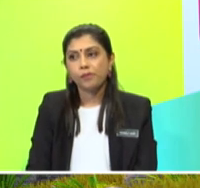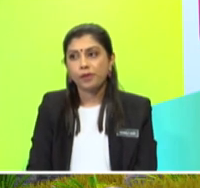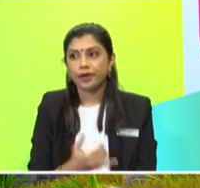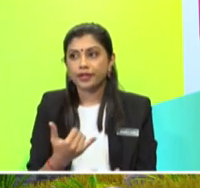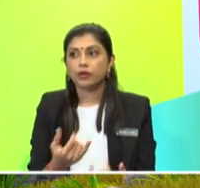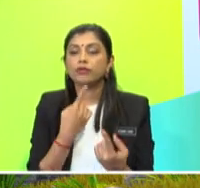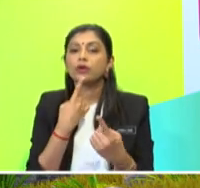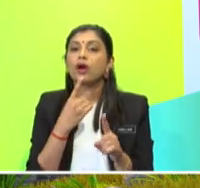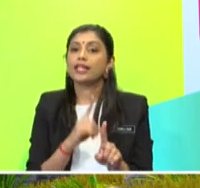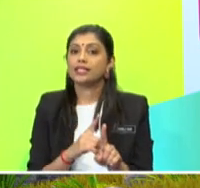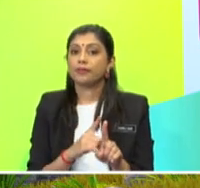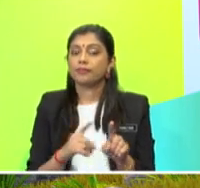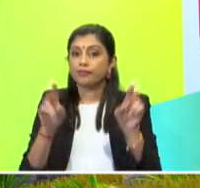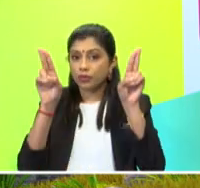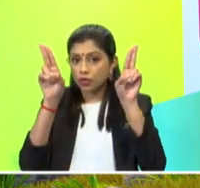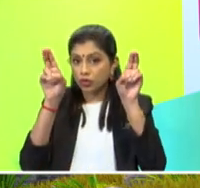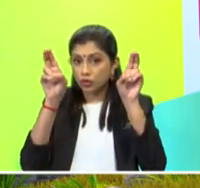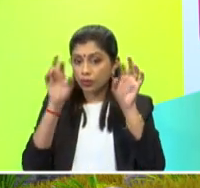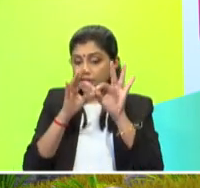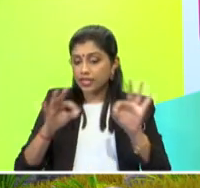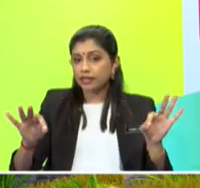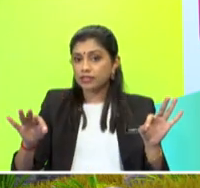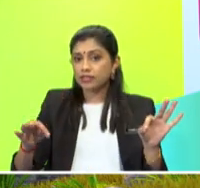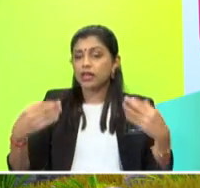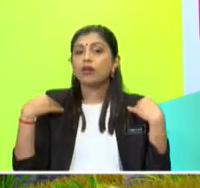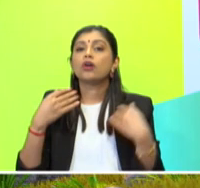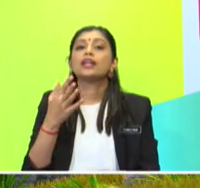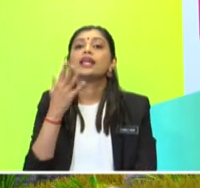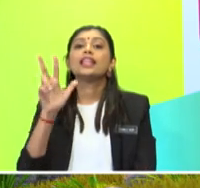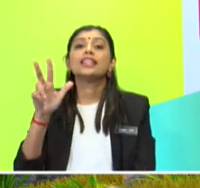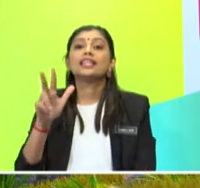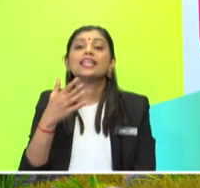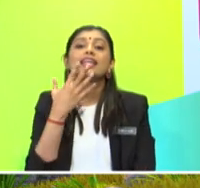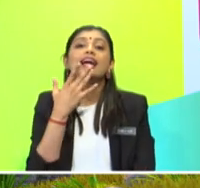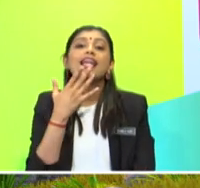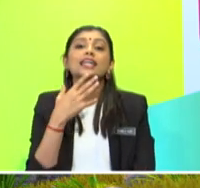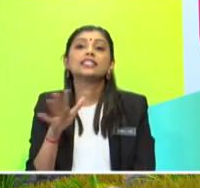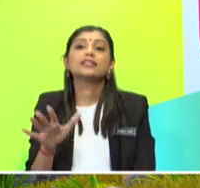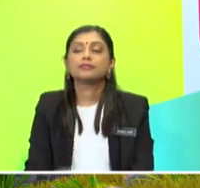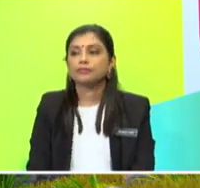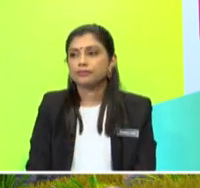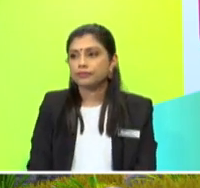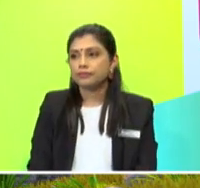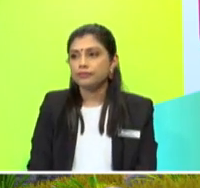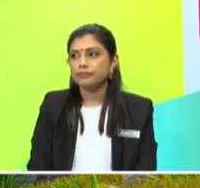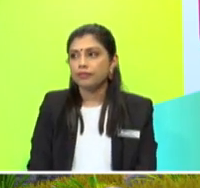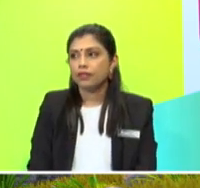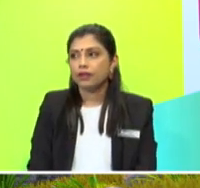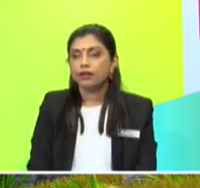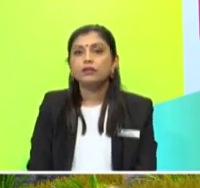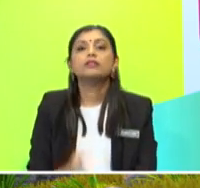Topic sentence has three colors. So come on, who wants to give it a try? Your first color, for your topic sentence. Who can that